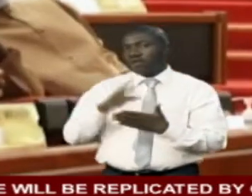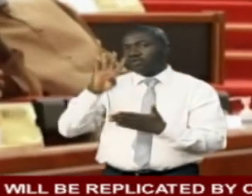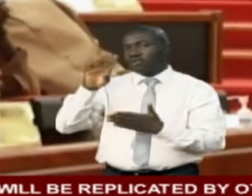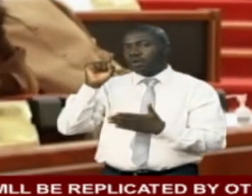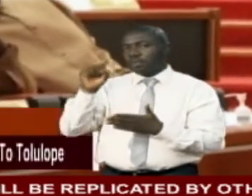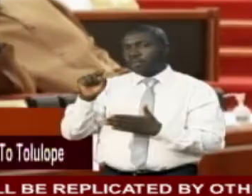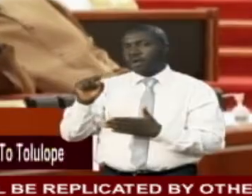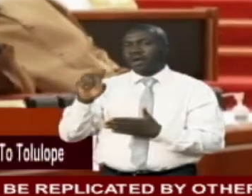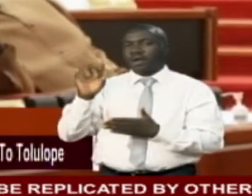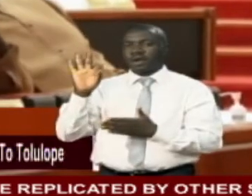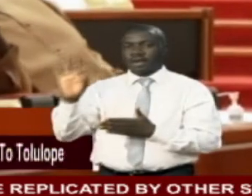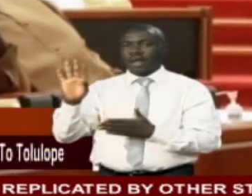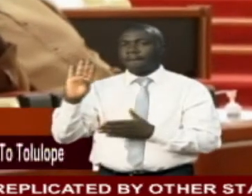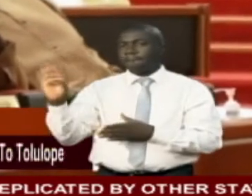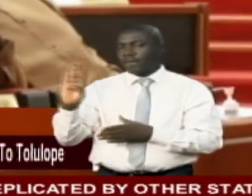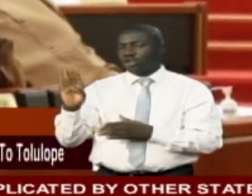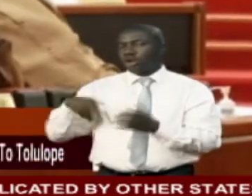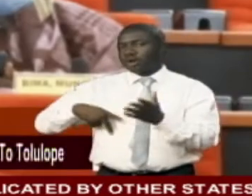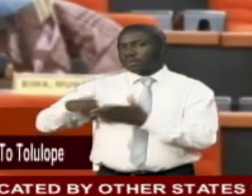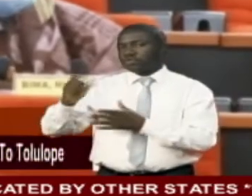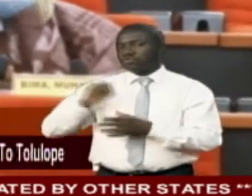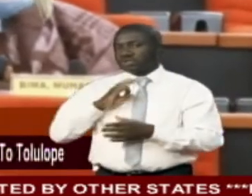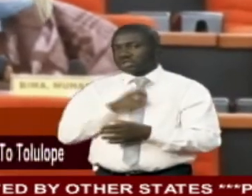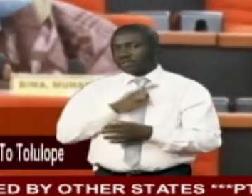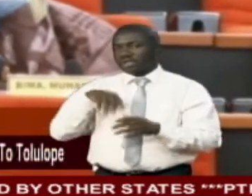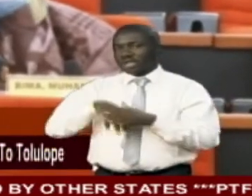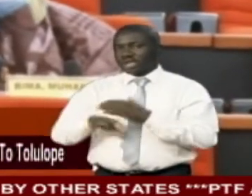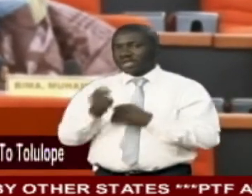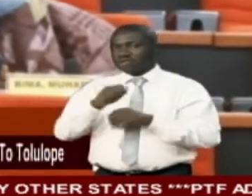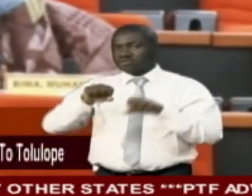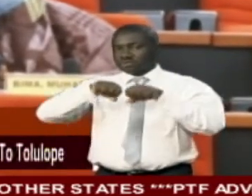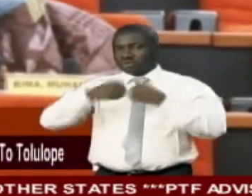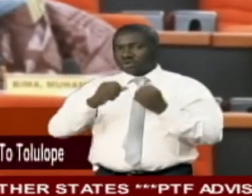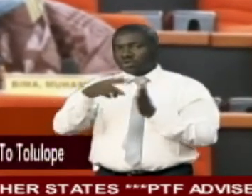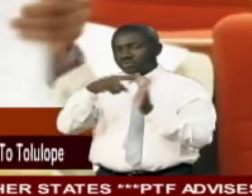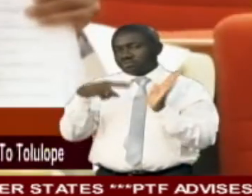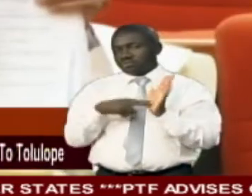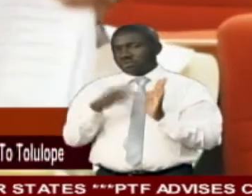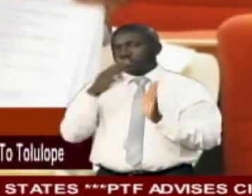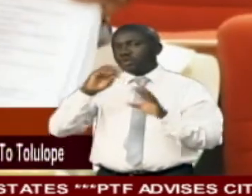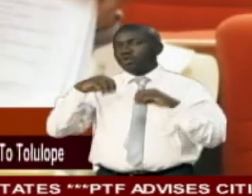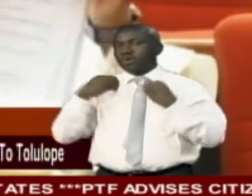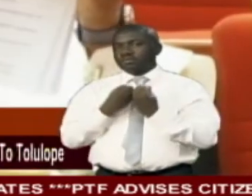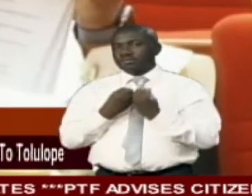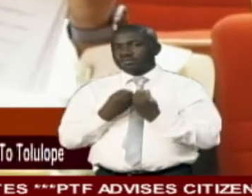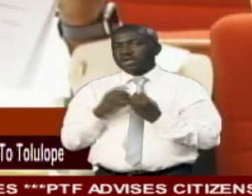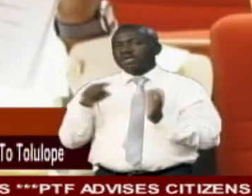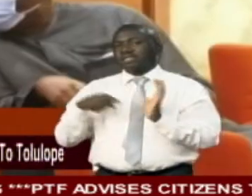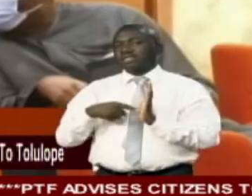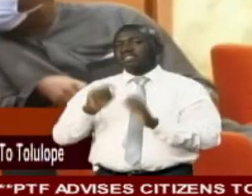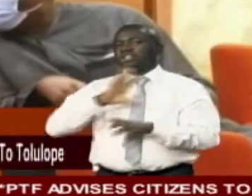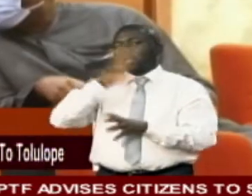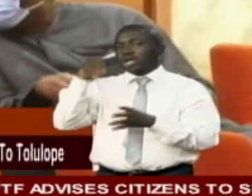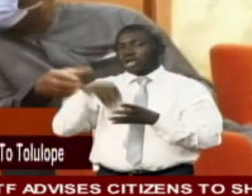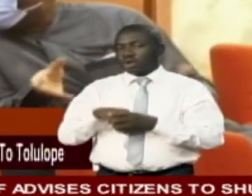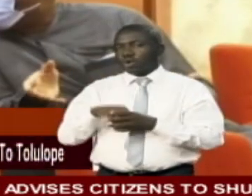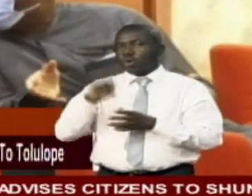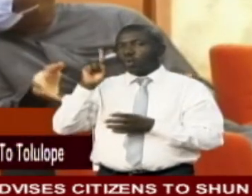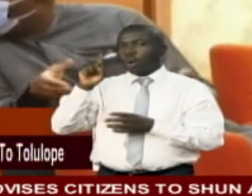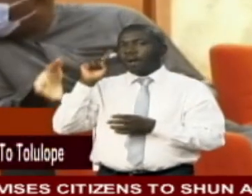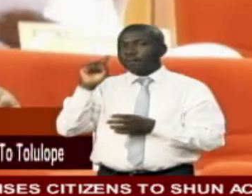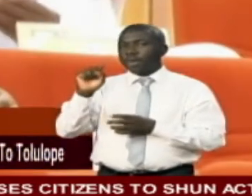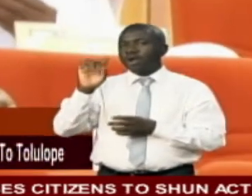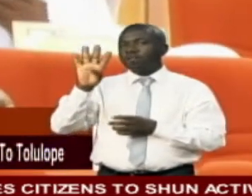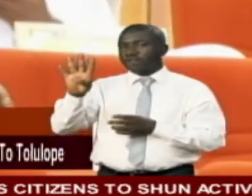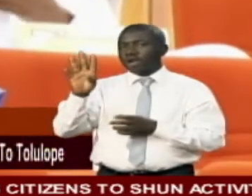staff and contractors in breach of procurement process. This includes the 1.4 billion naira it paid to its staff as palliative